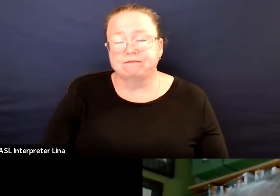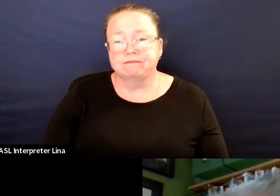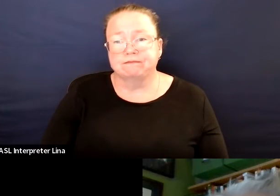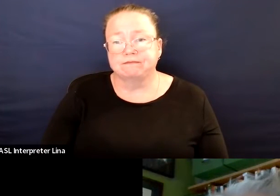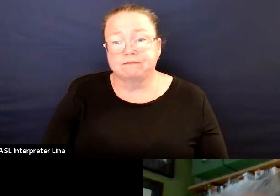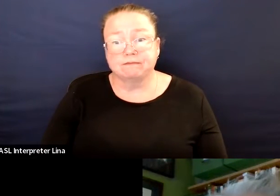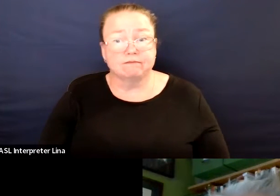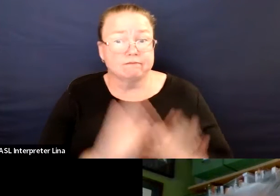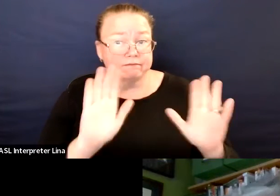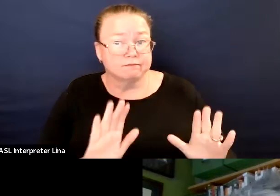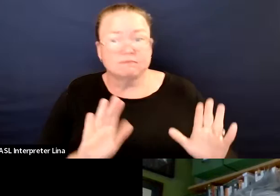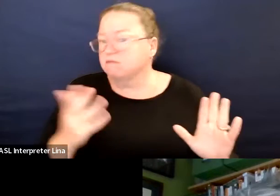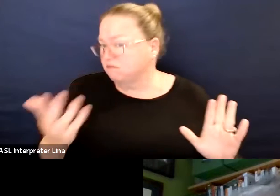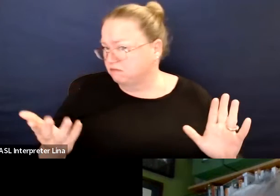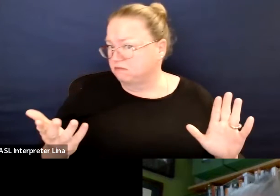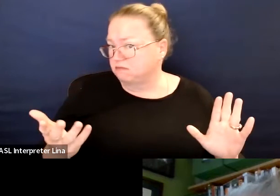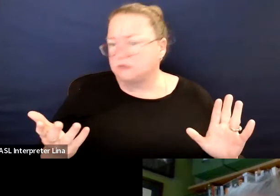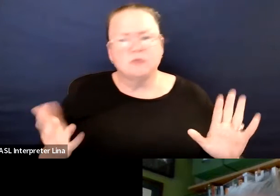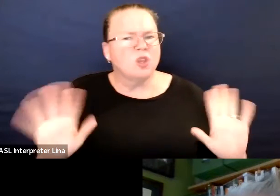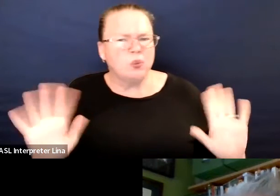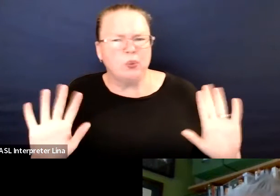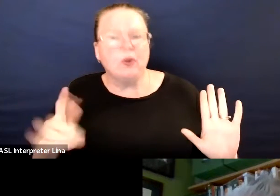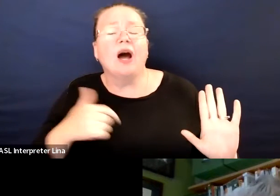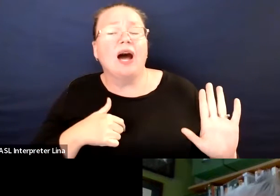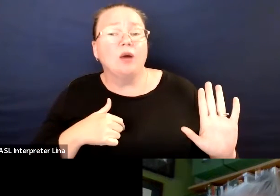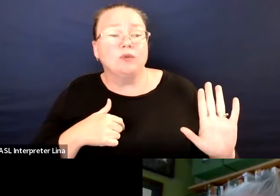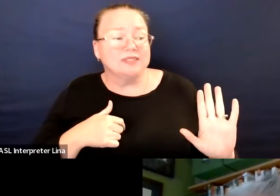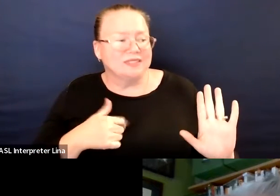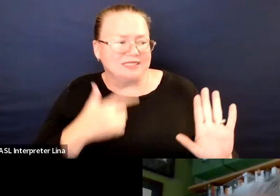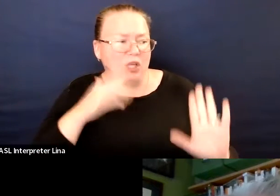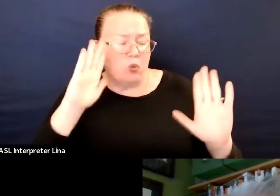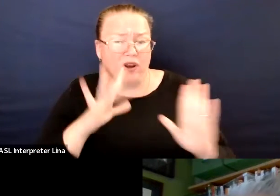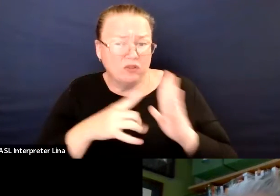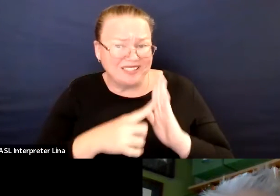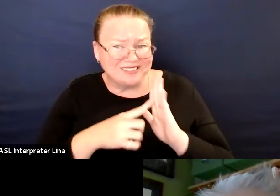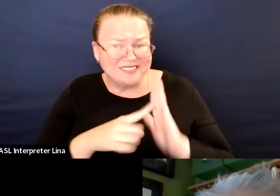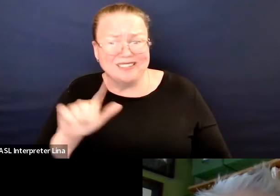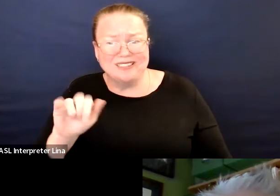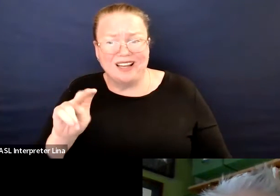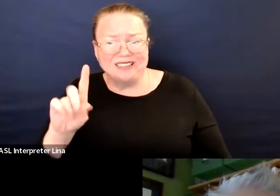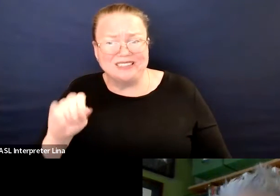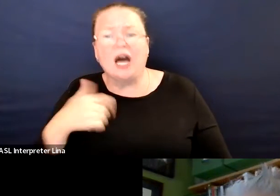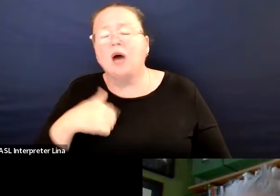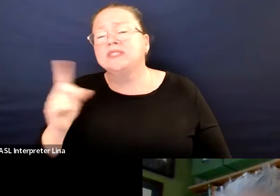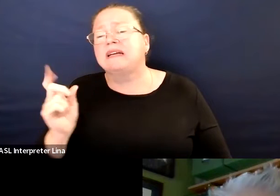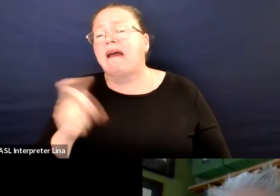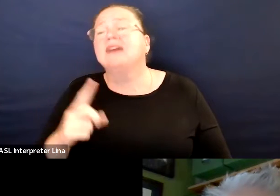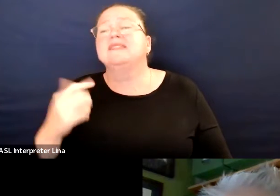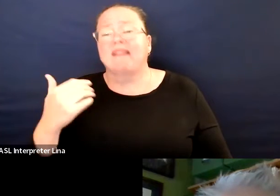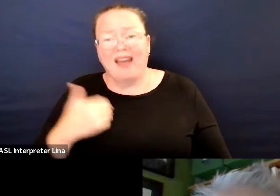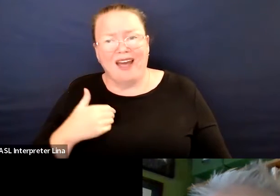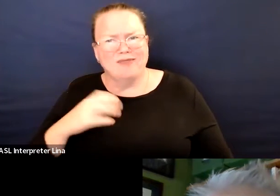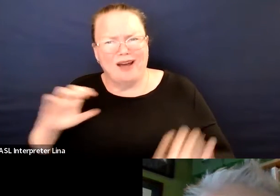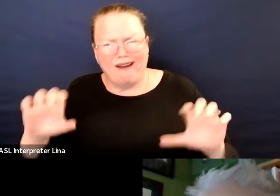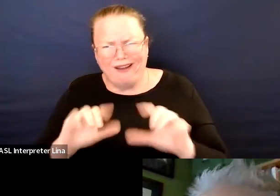Wonderful. So do we have, sorry, go ahead. No, I was just going to add a wonderful example, Linda. I was just going to ask, we had such an